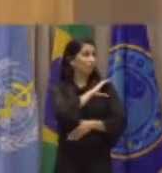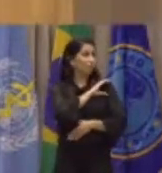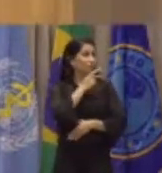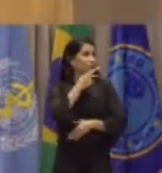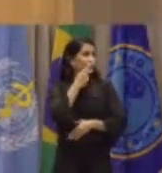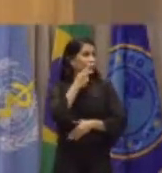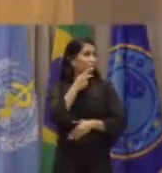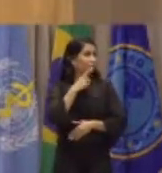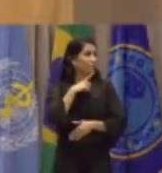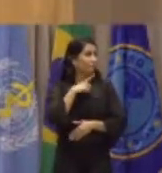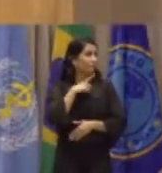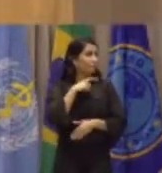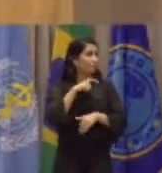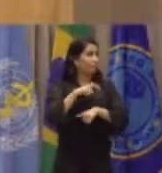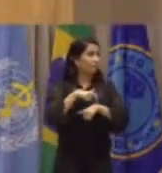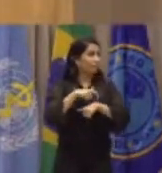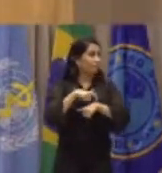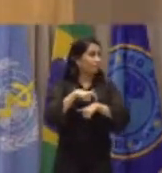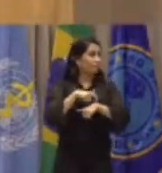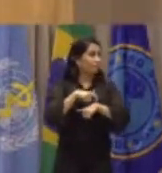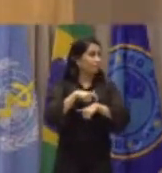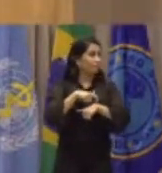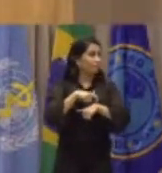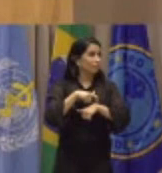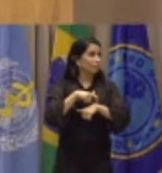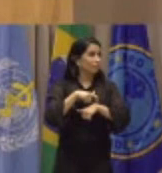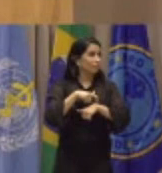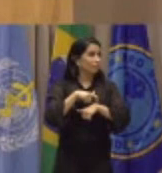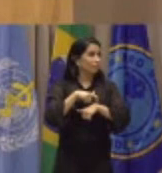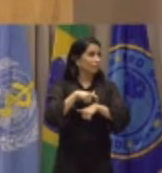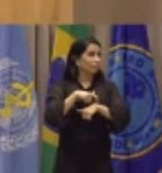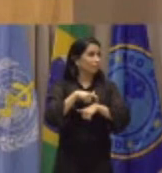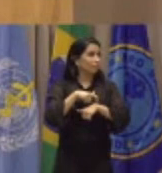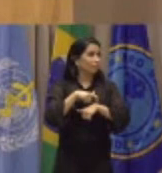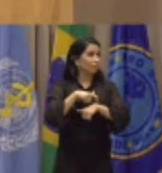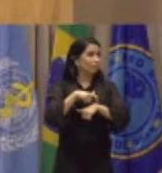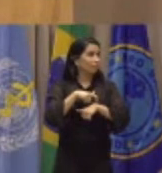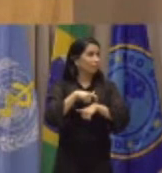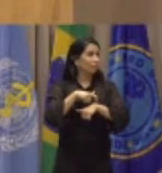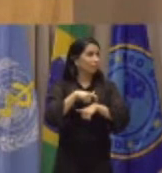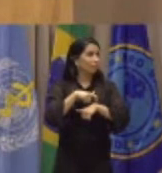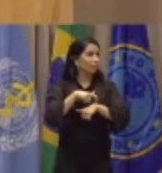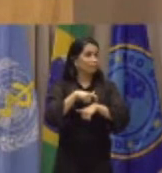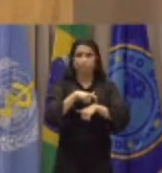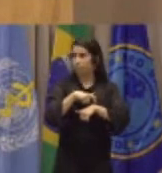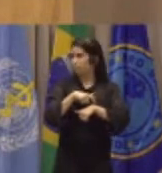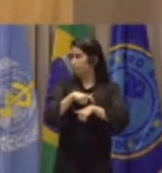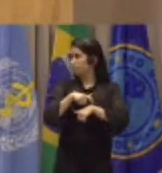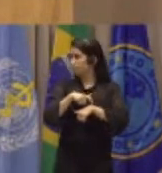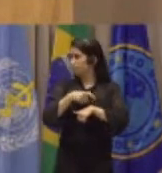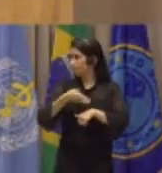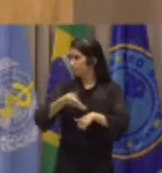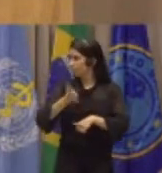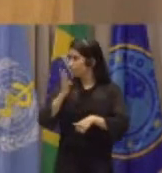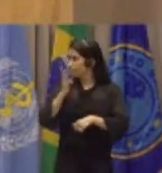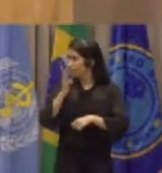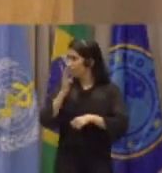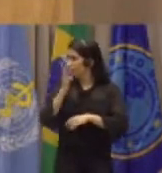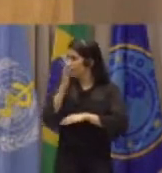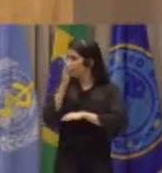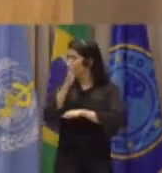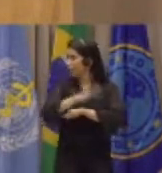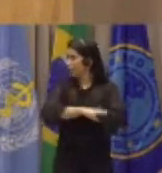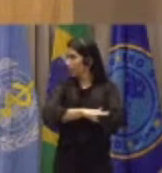According to the coordination, we're going to put the limit of 4 o'clock, and the game will be